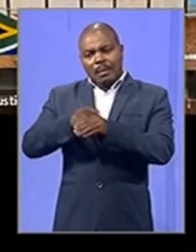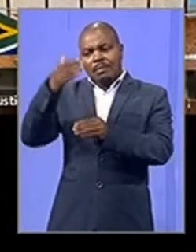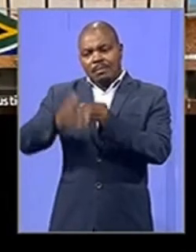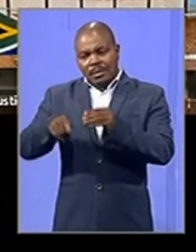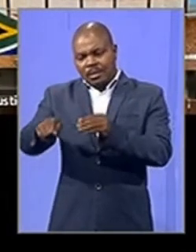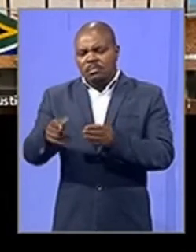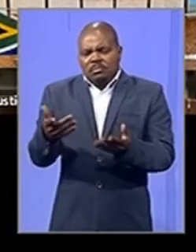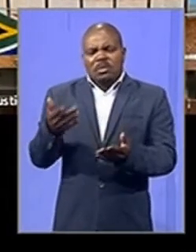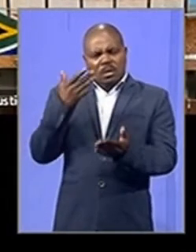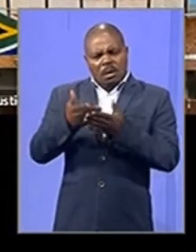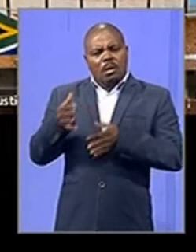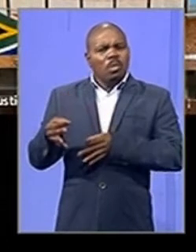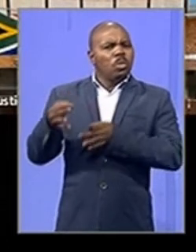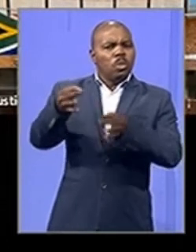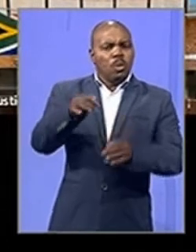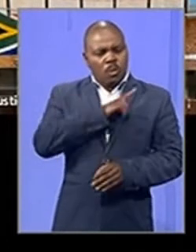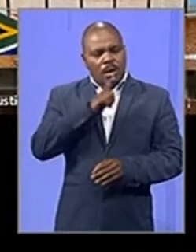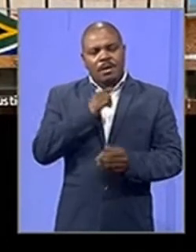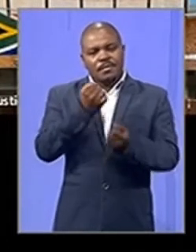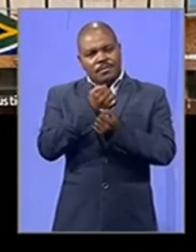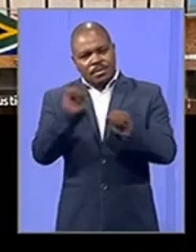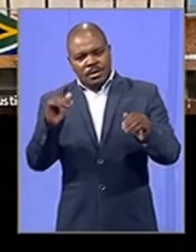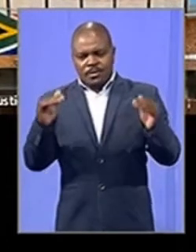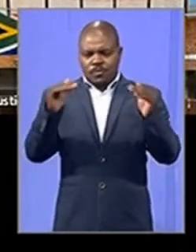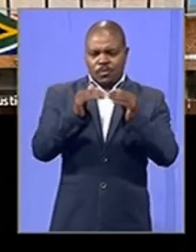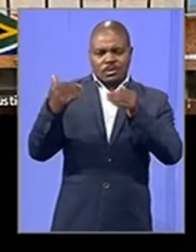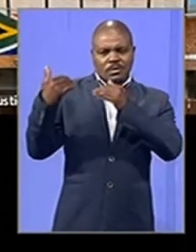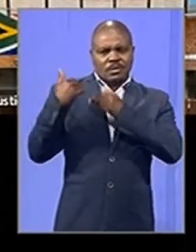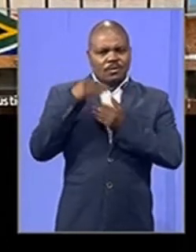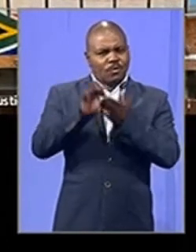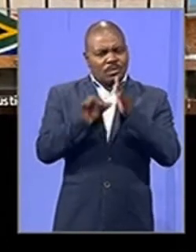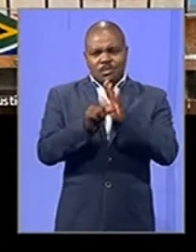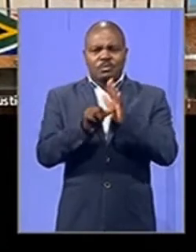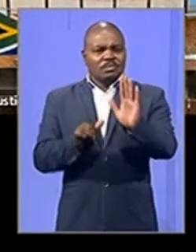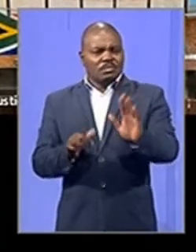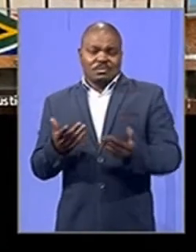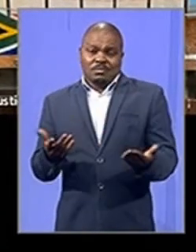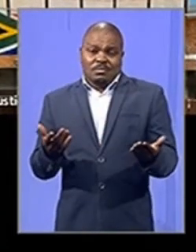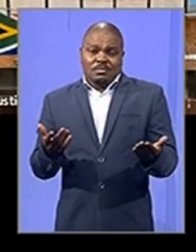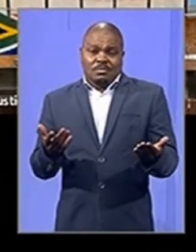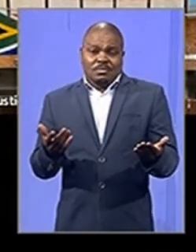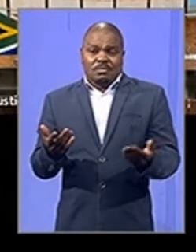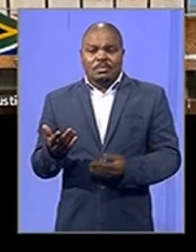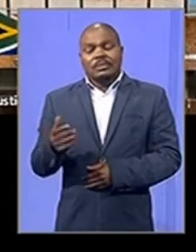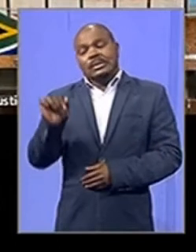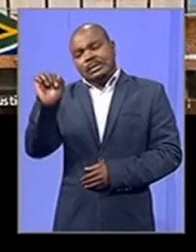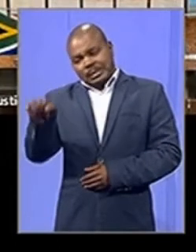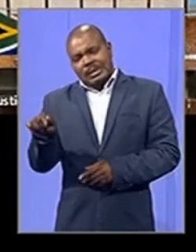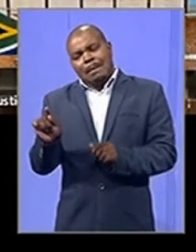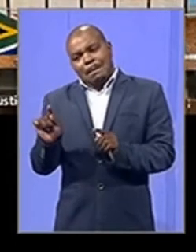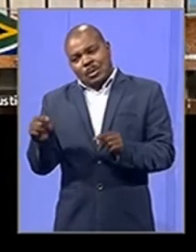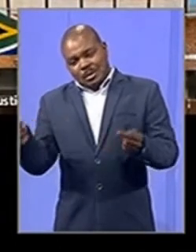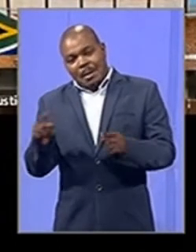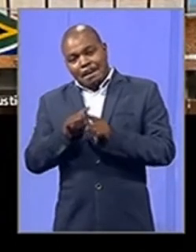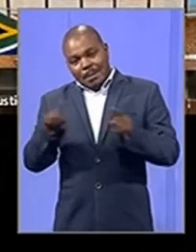over the requirement of free, fair, and safe elections. So it is a relative impossibility. It is a